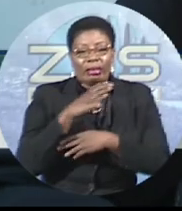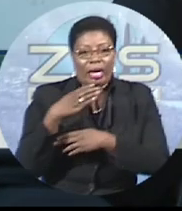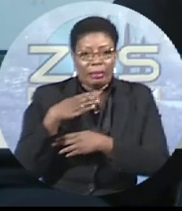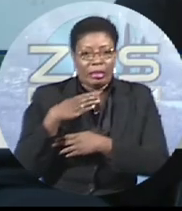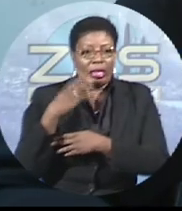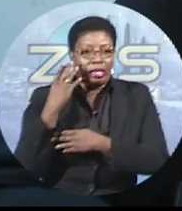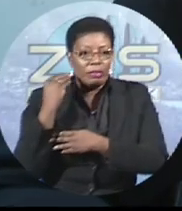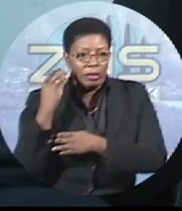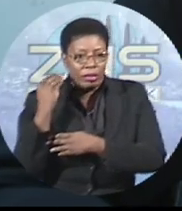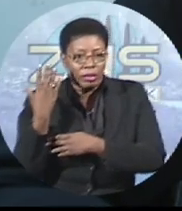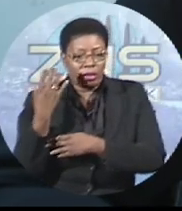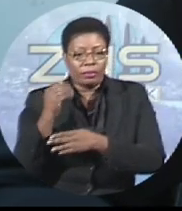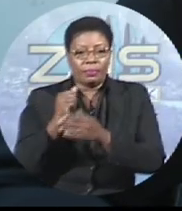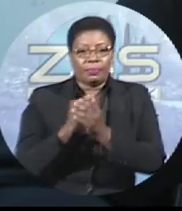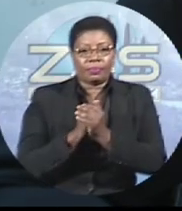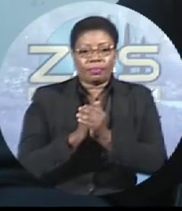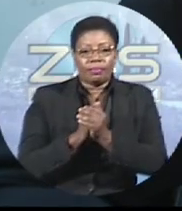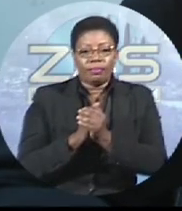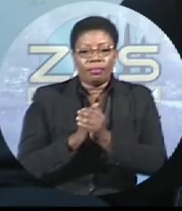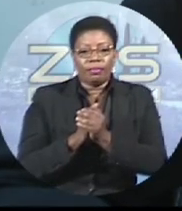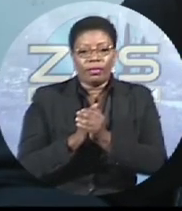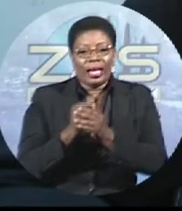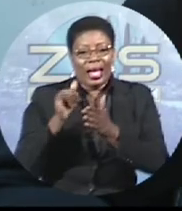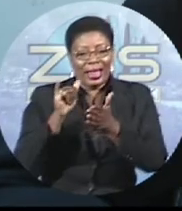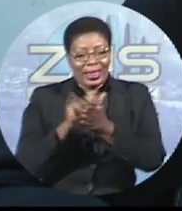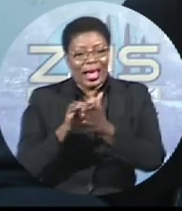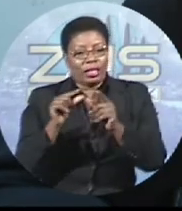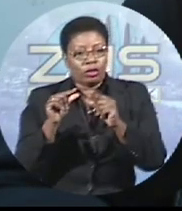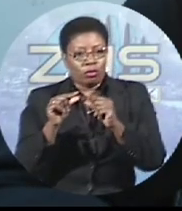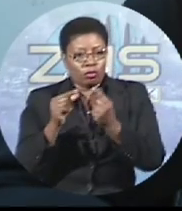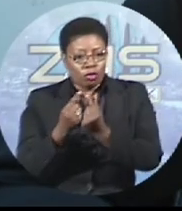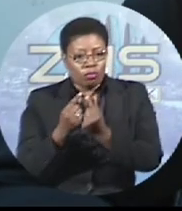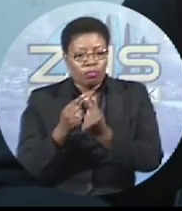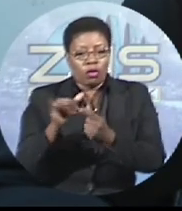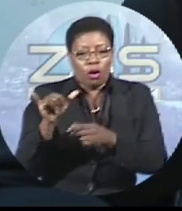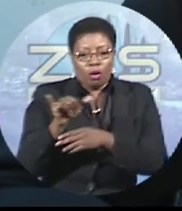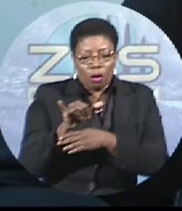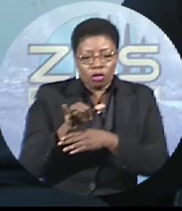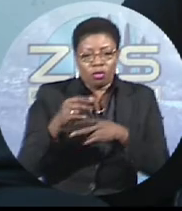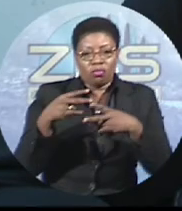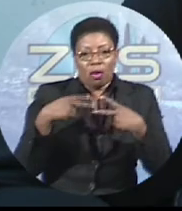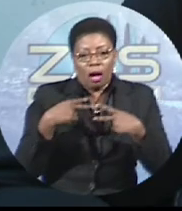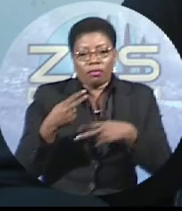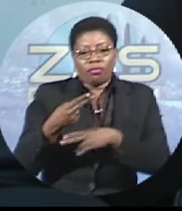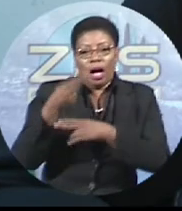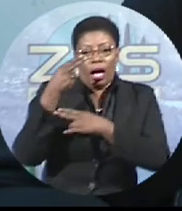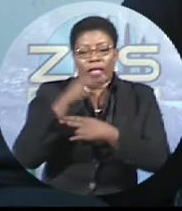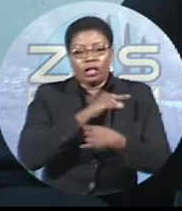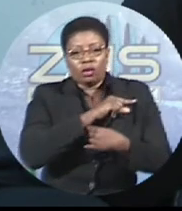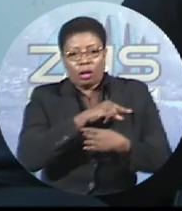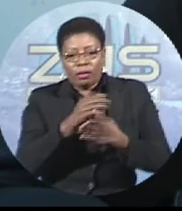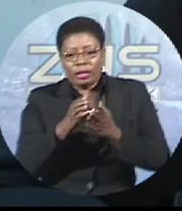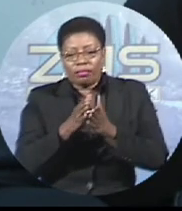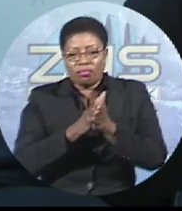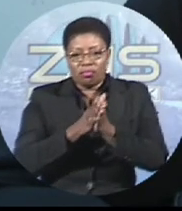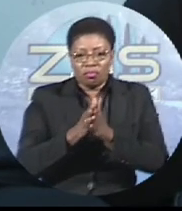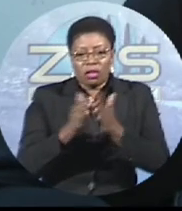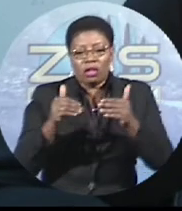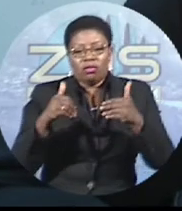experience. And in that parliamentary group, we have some highly qualified, highly motivated,